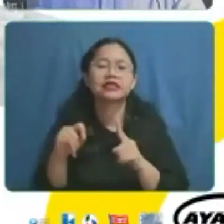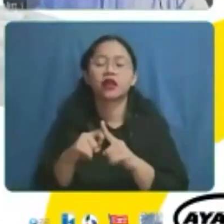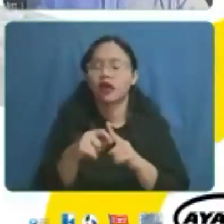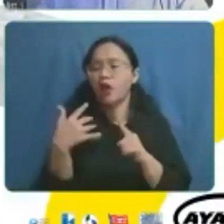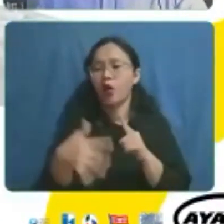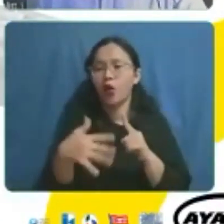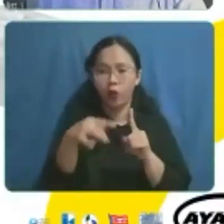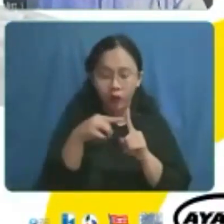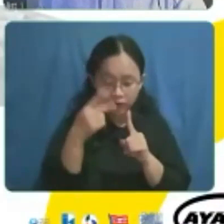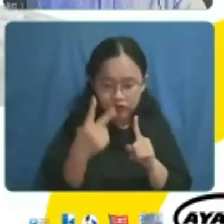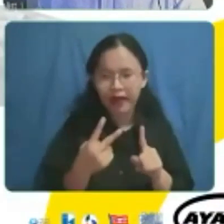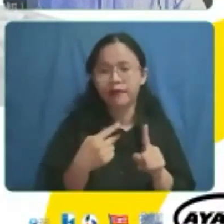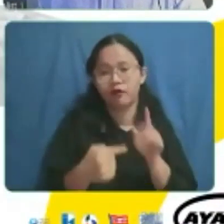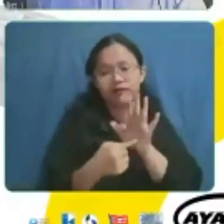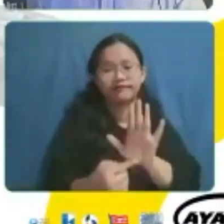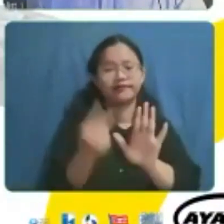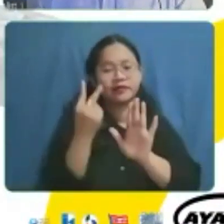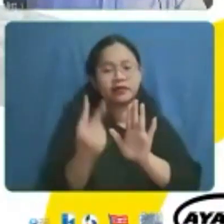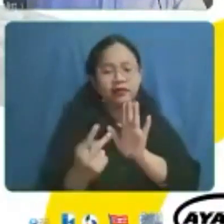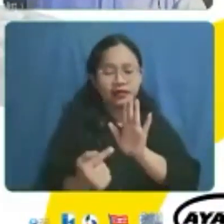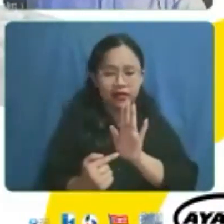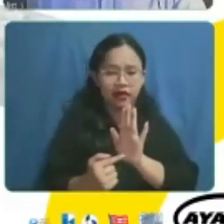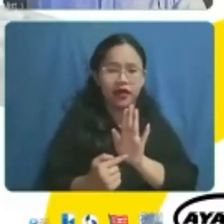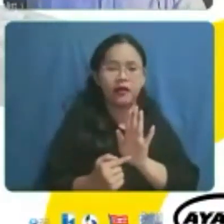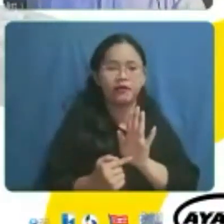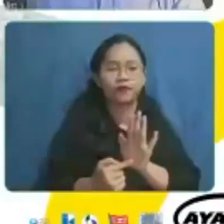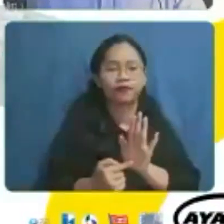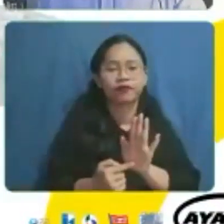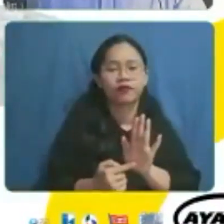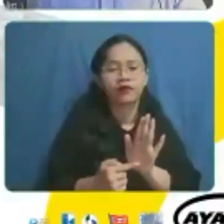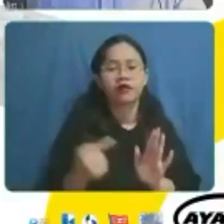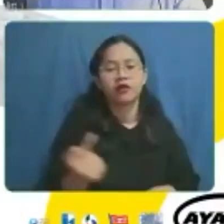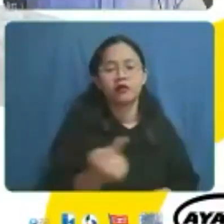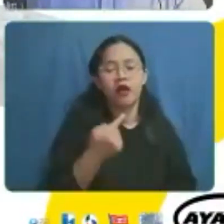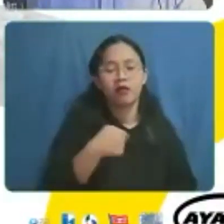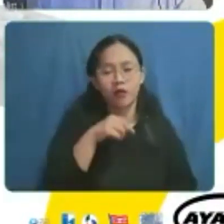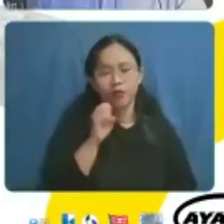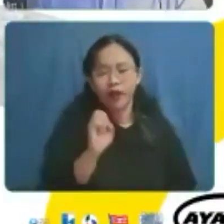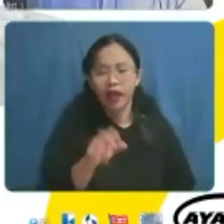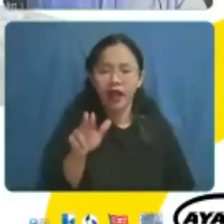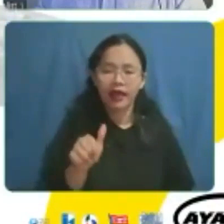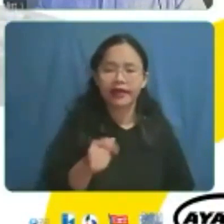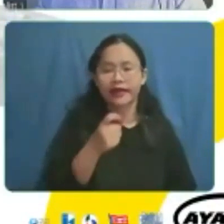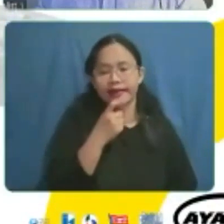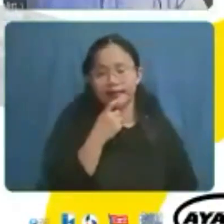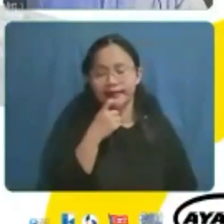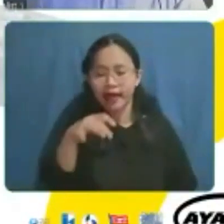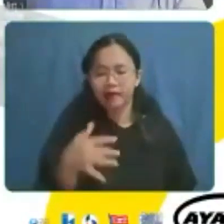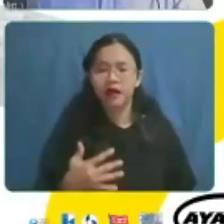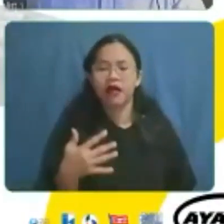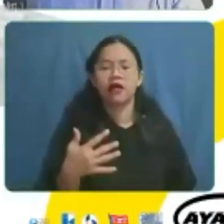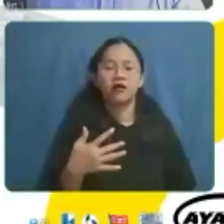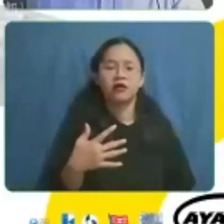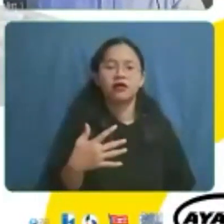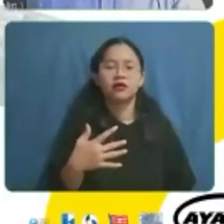on PM2.5 because these are the particles where we have good